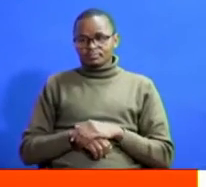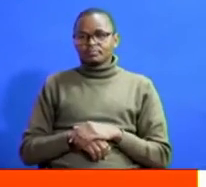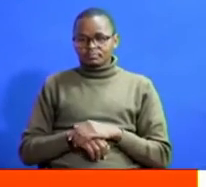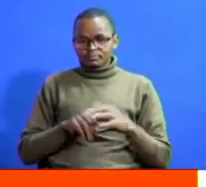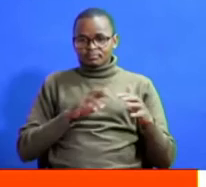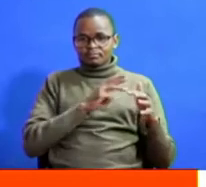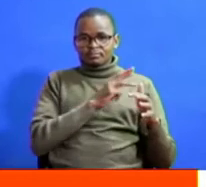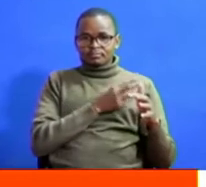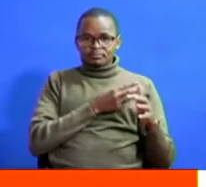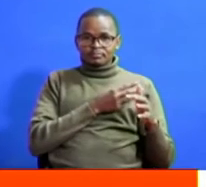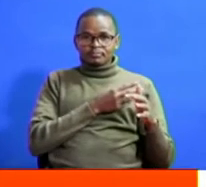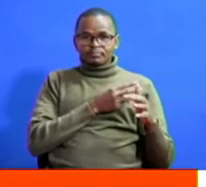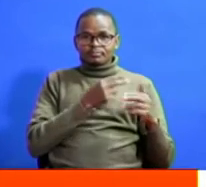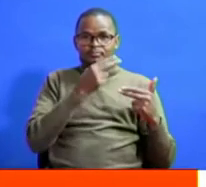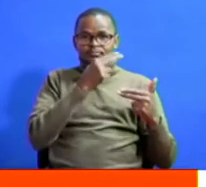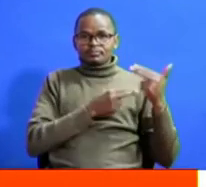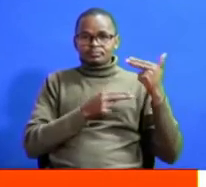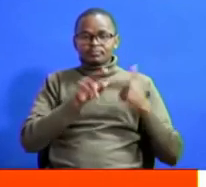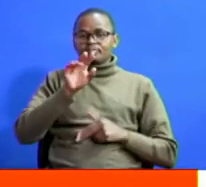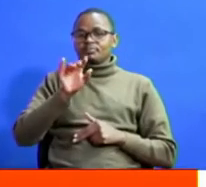going to make a history by